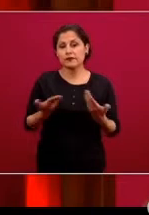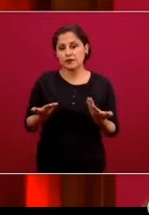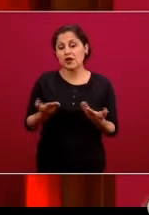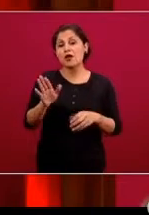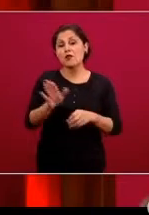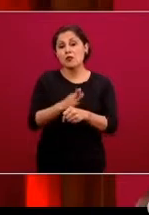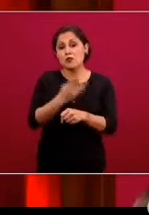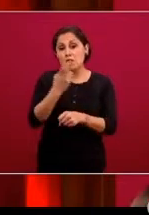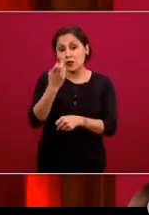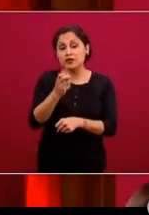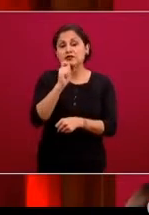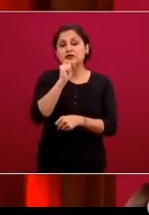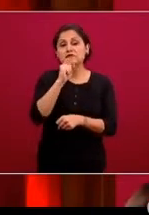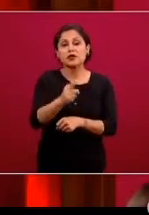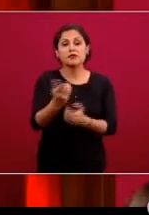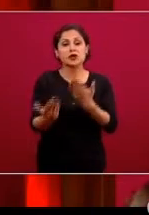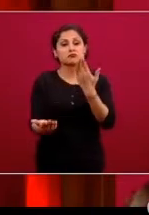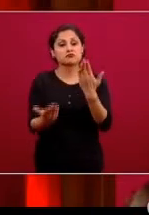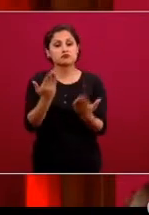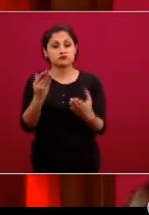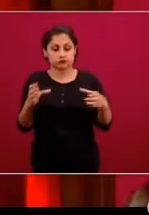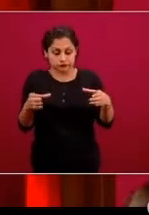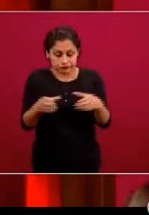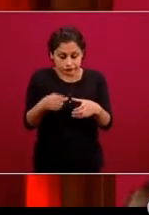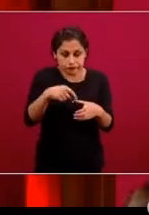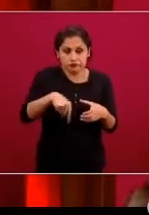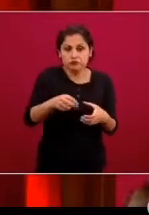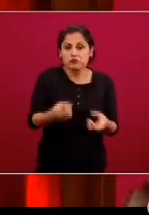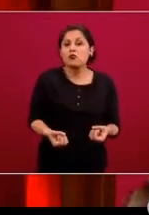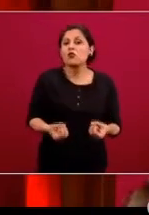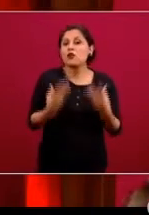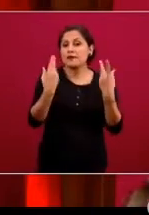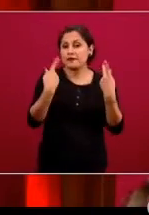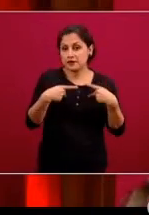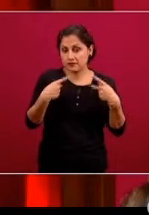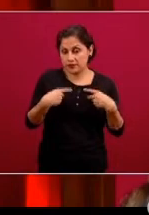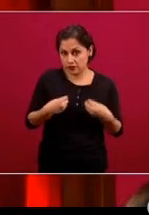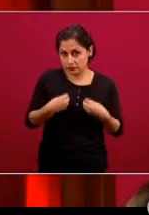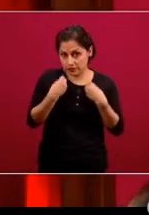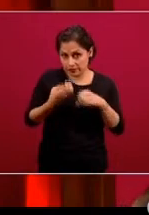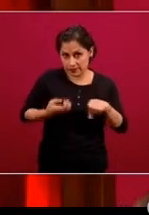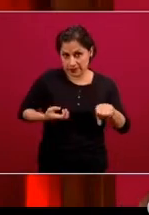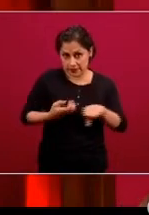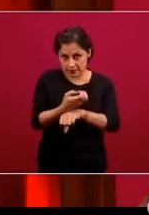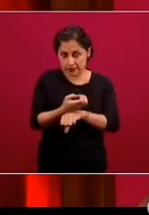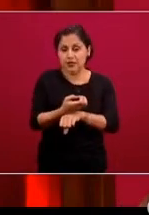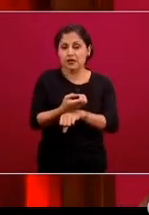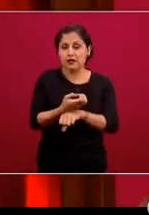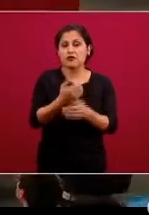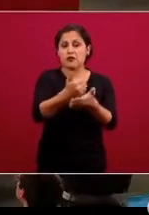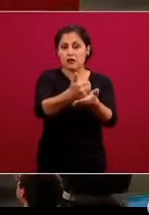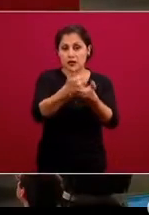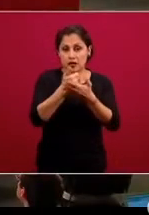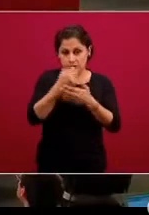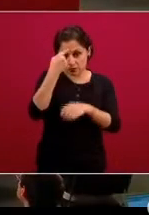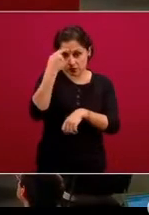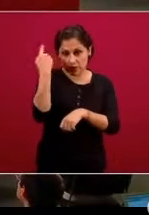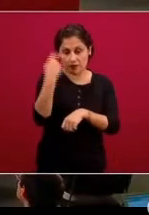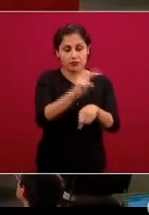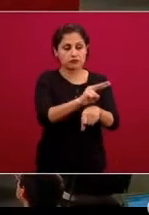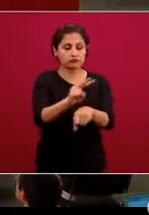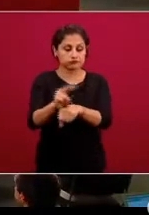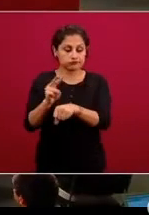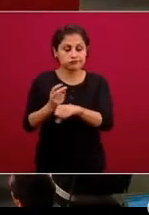of course, in each state. But this also helps us to really understand where is recent dispersion